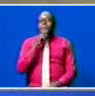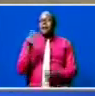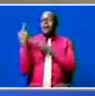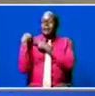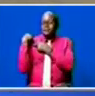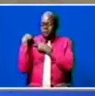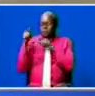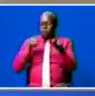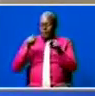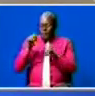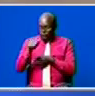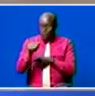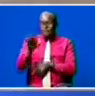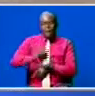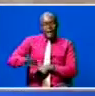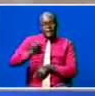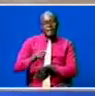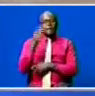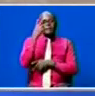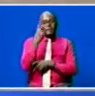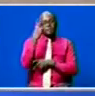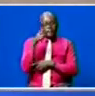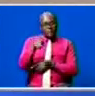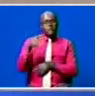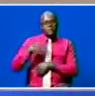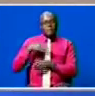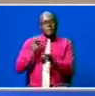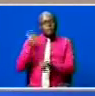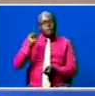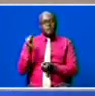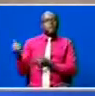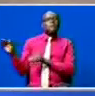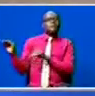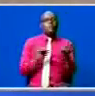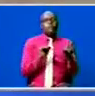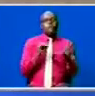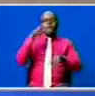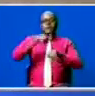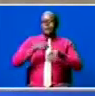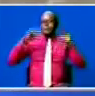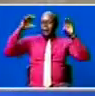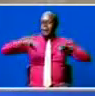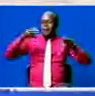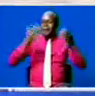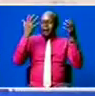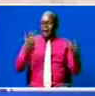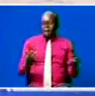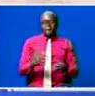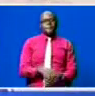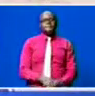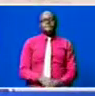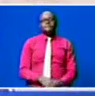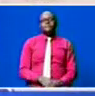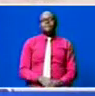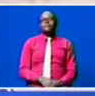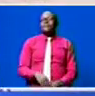of disaster and rescue team in the area, suspects that the 15 might have been swept away during the heavy rains. Tarakali wafikirie sahi